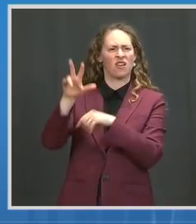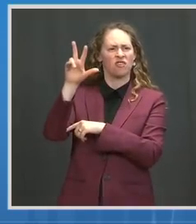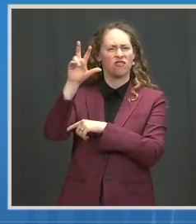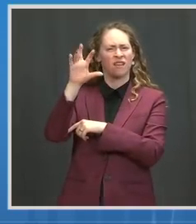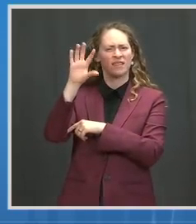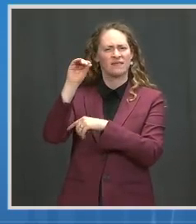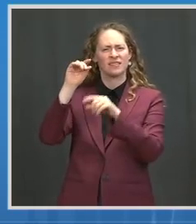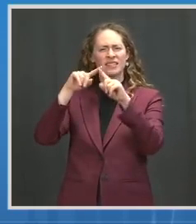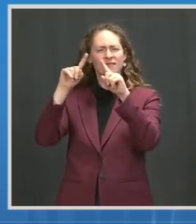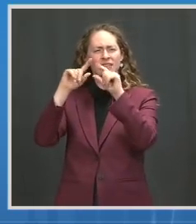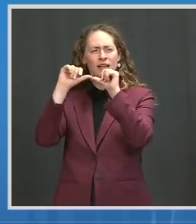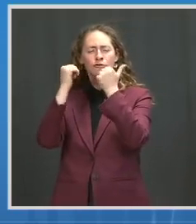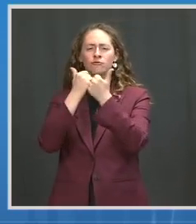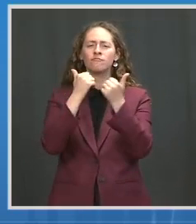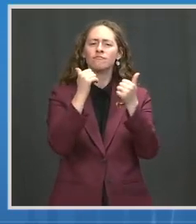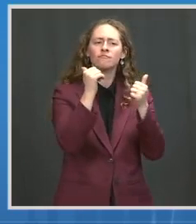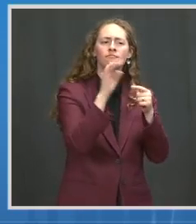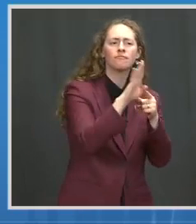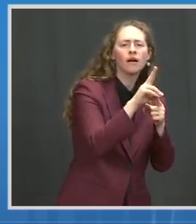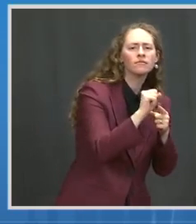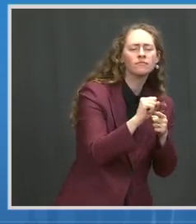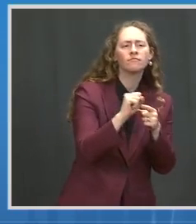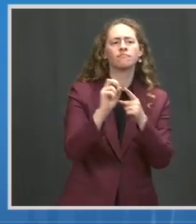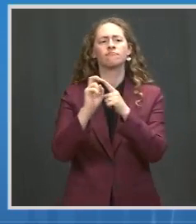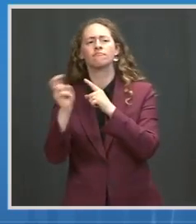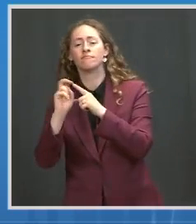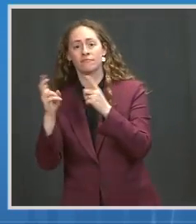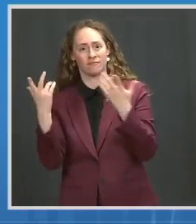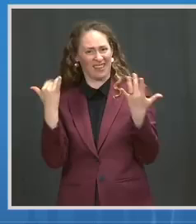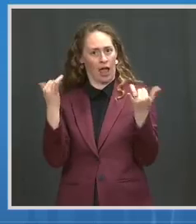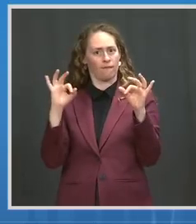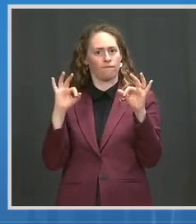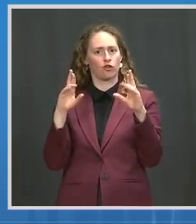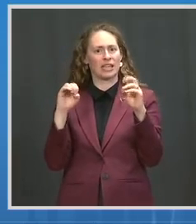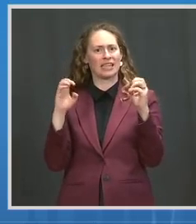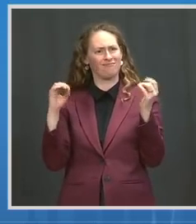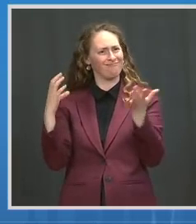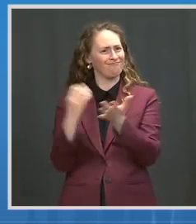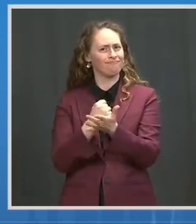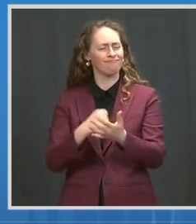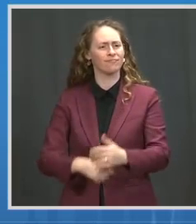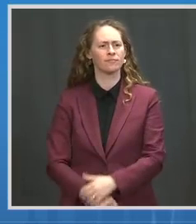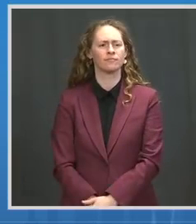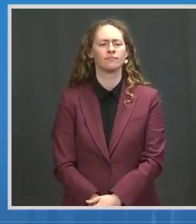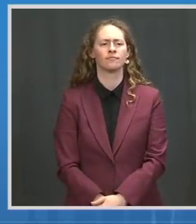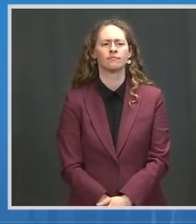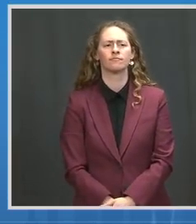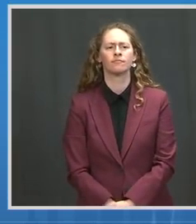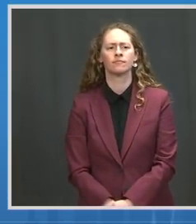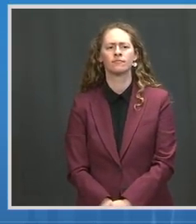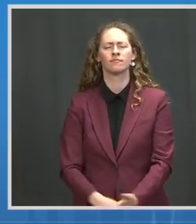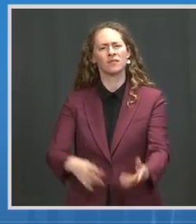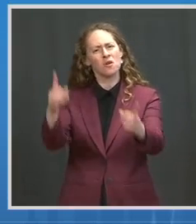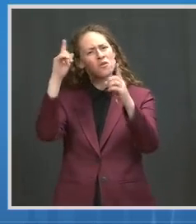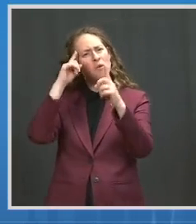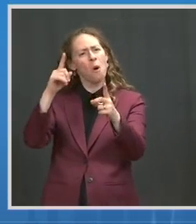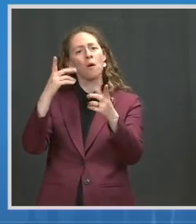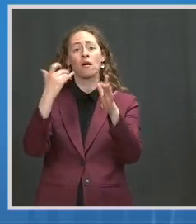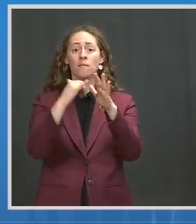sites. We want to give everyone in the country as many free transit options as possible by subway, bus,